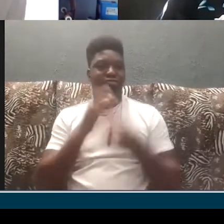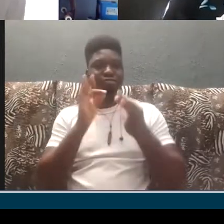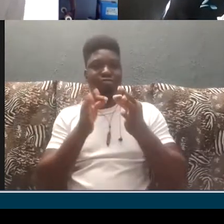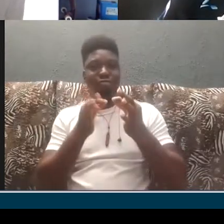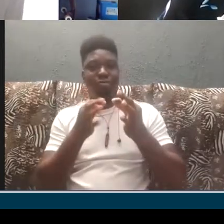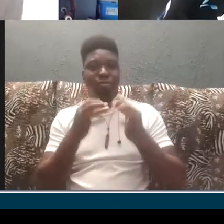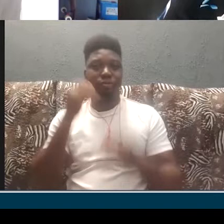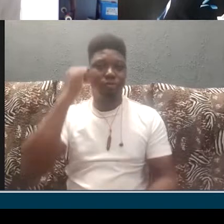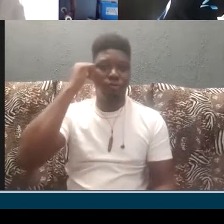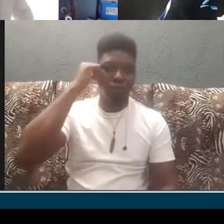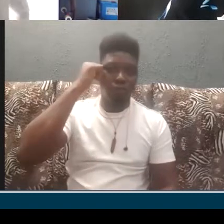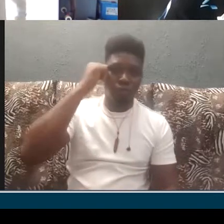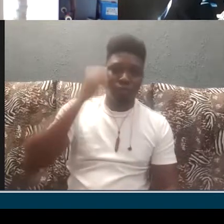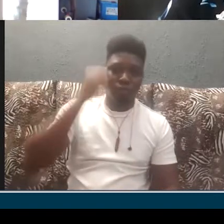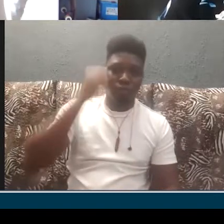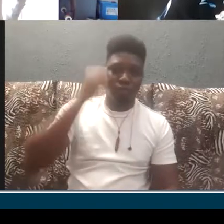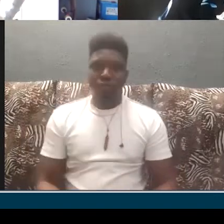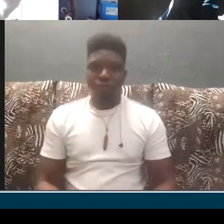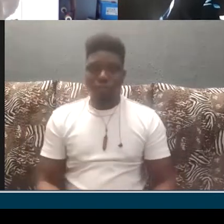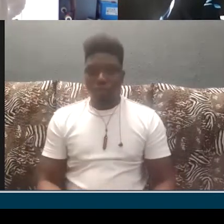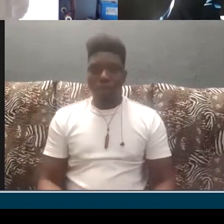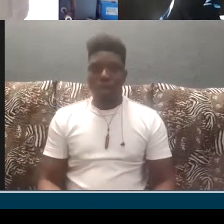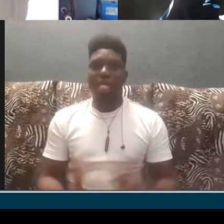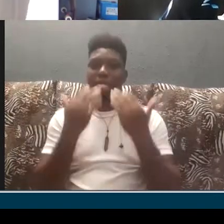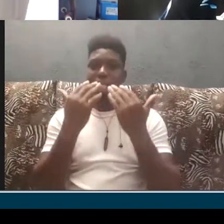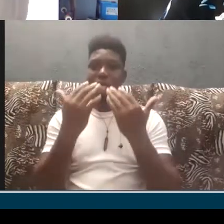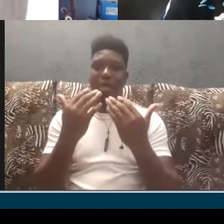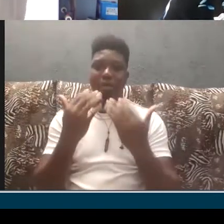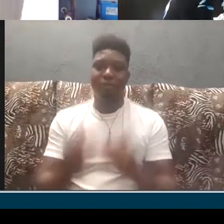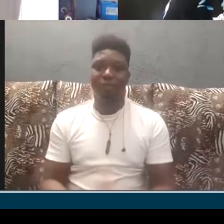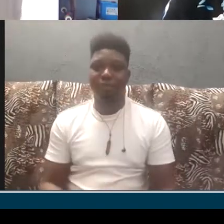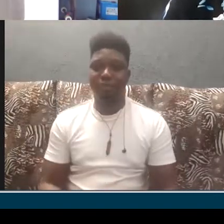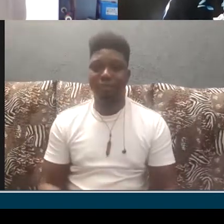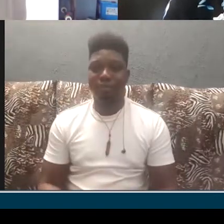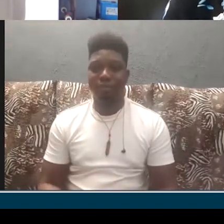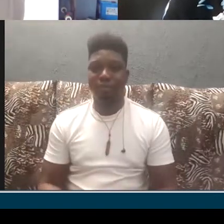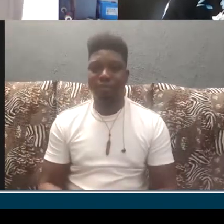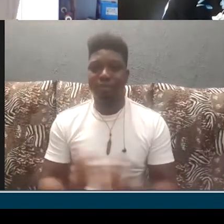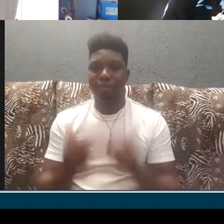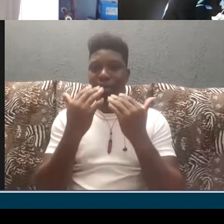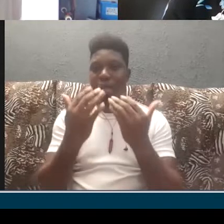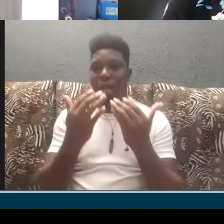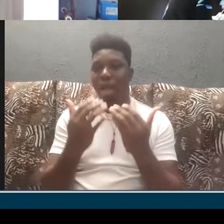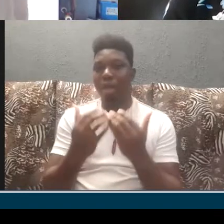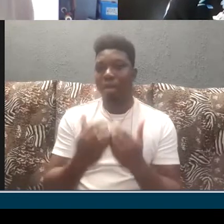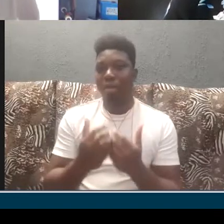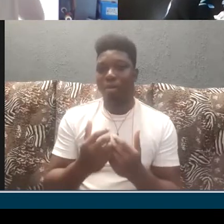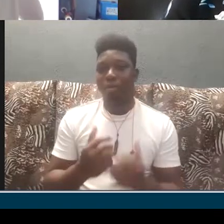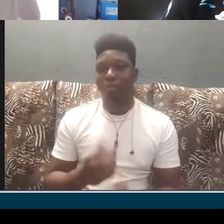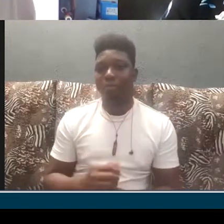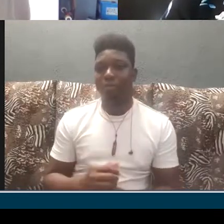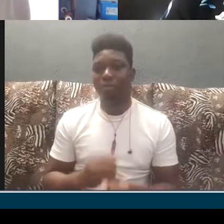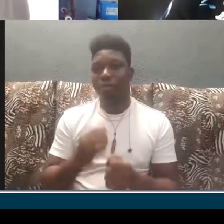was. No, thank you. And thank you for the invitation to be in a constant state of learning and growth